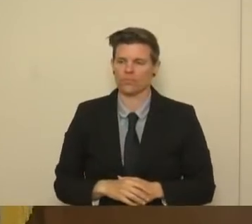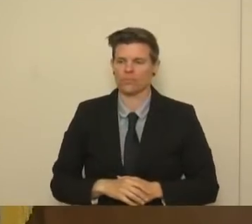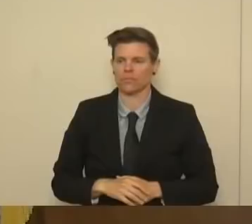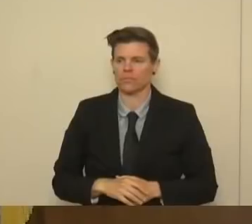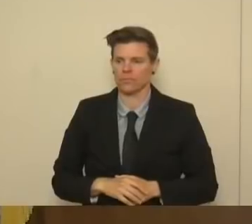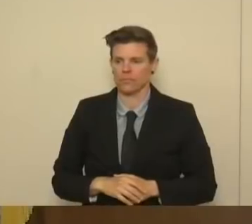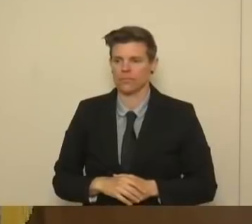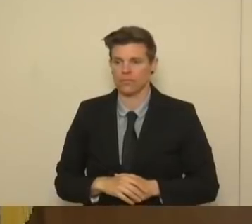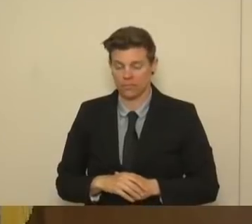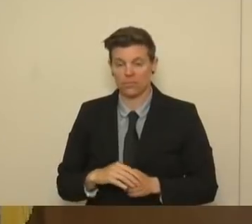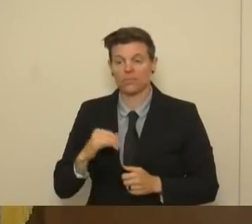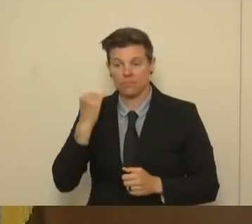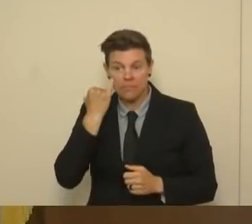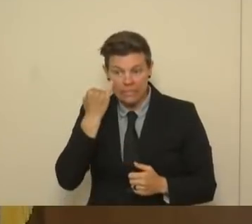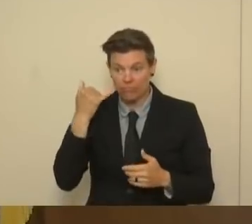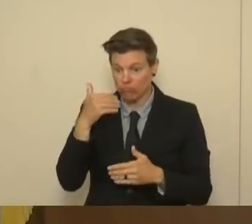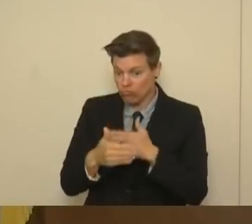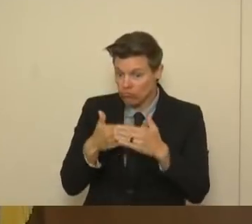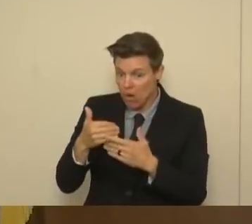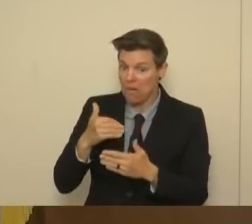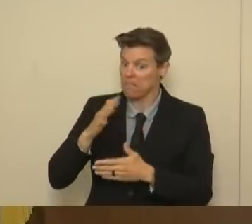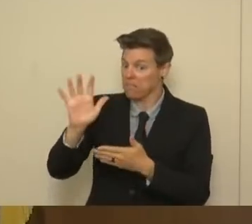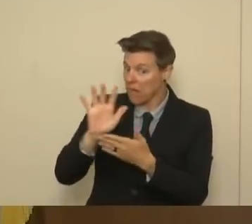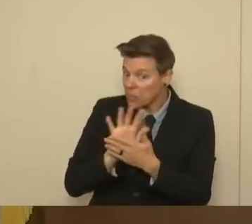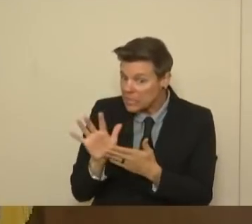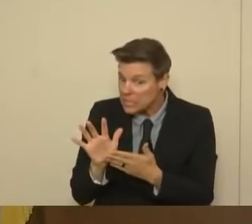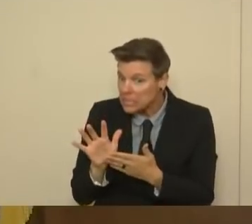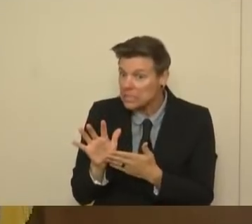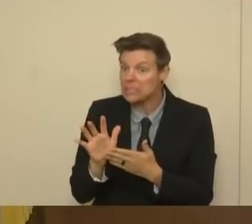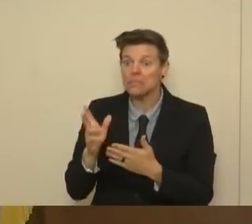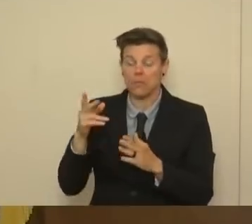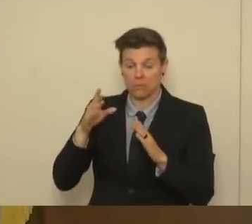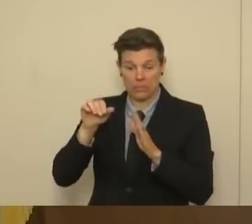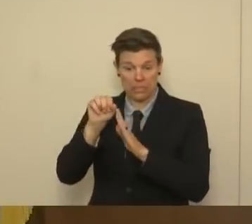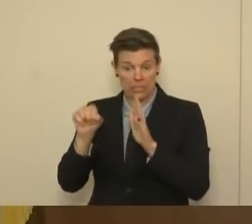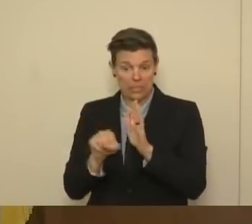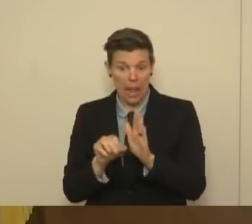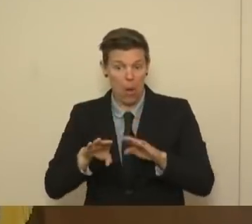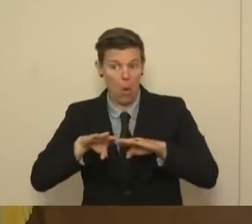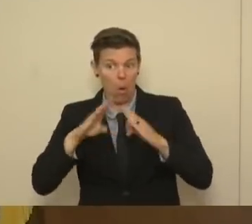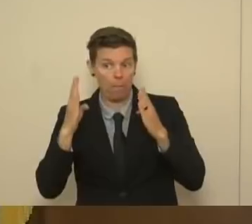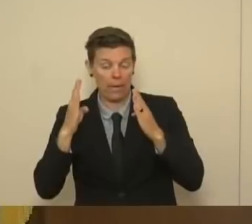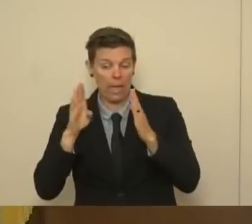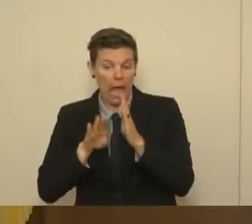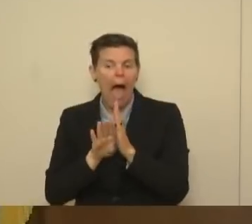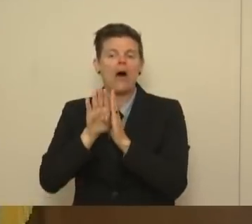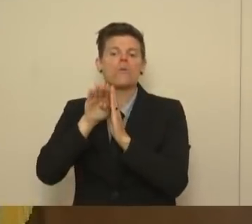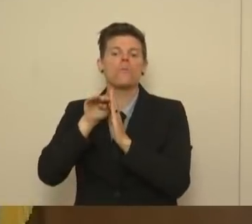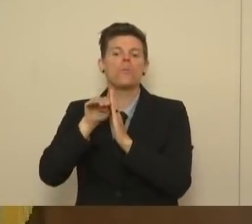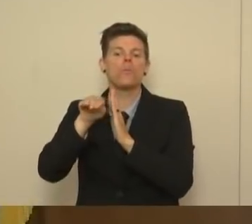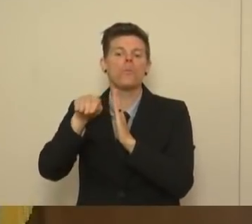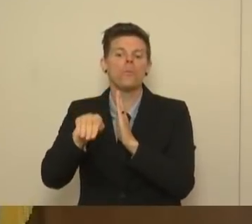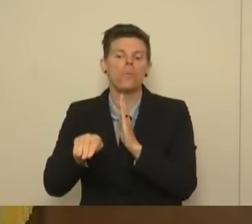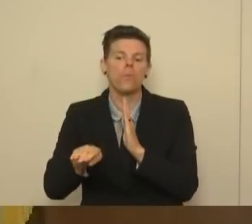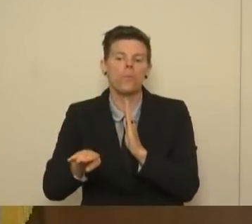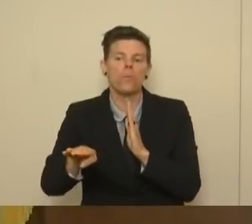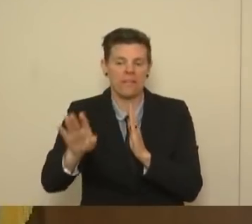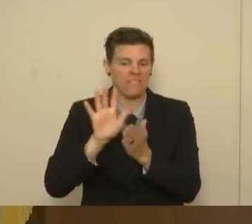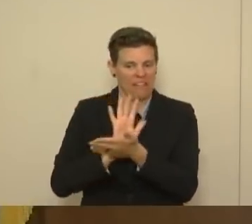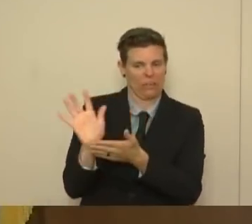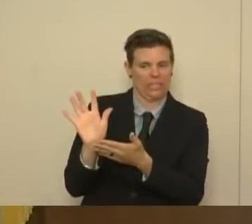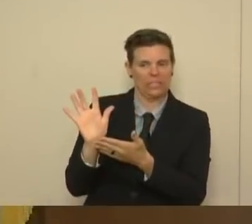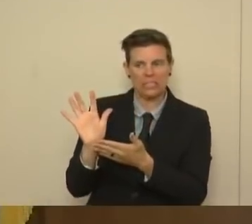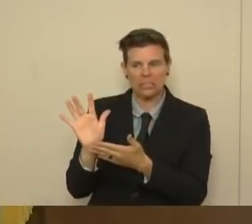5 weeks and then see it come right back down. Well, New Mexico would arguably, I'm going to make it just simple math, which is not the right